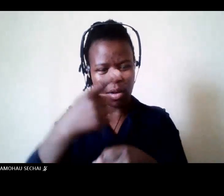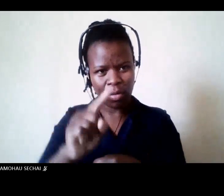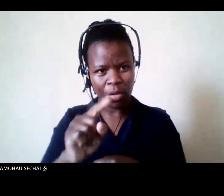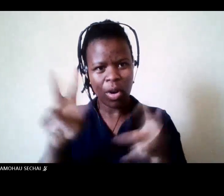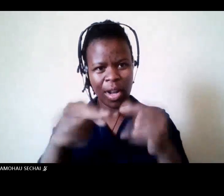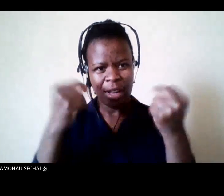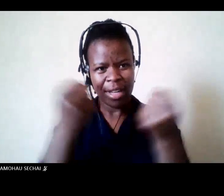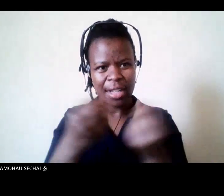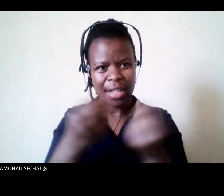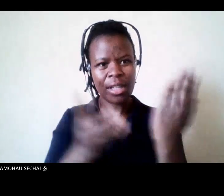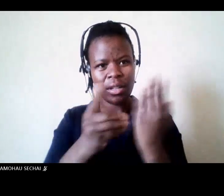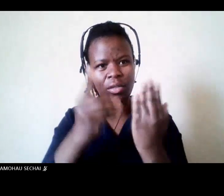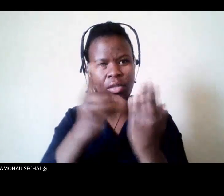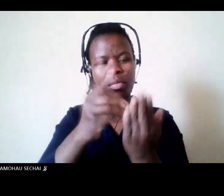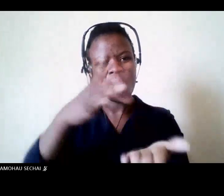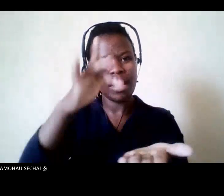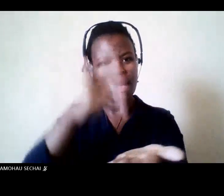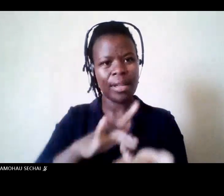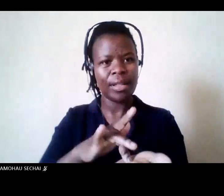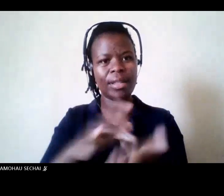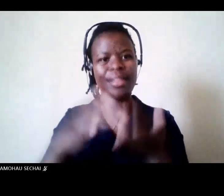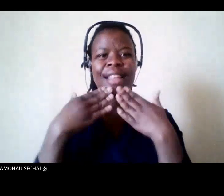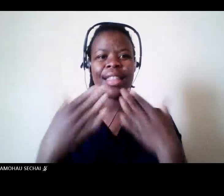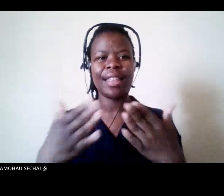Development Agency. Thank you.